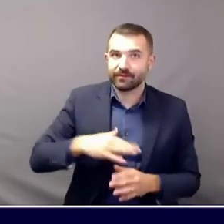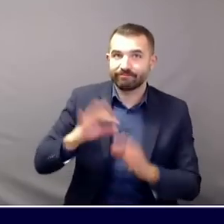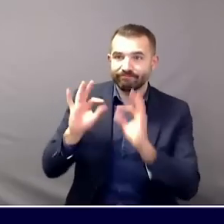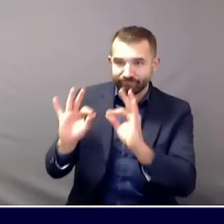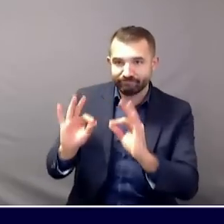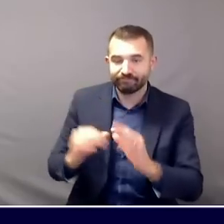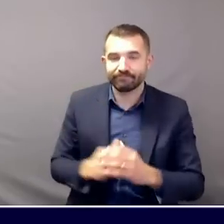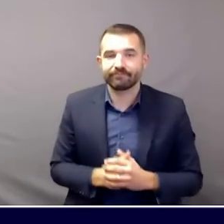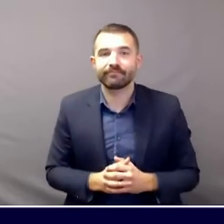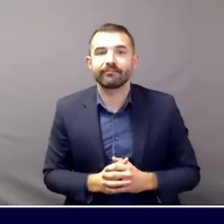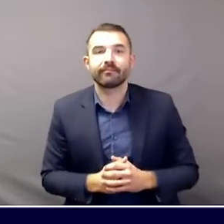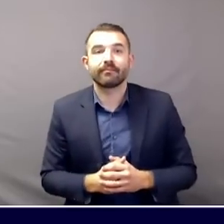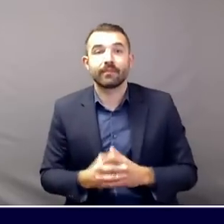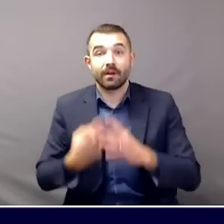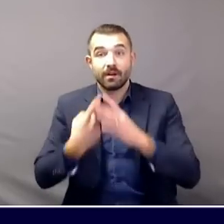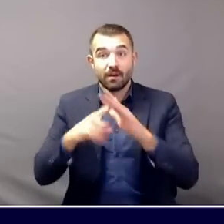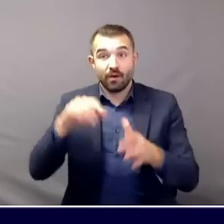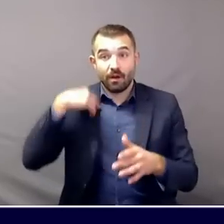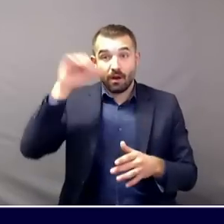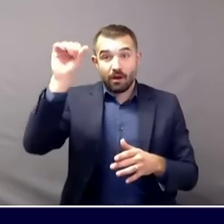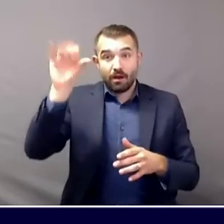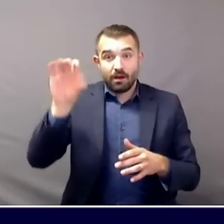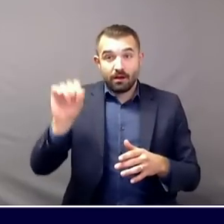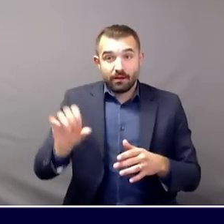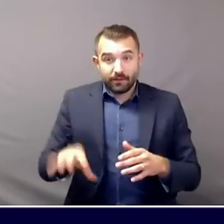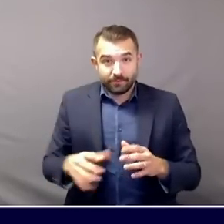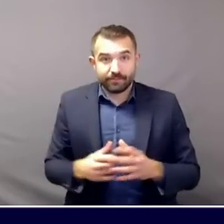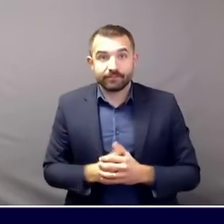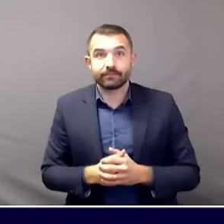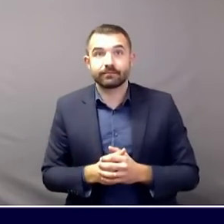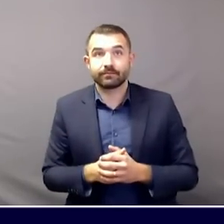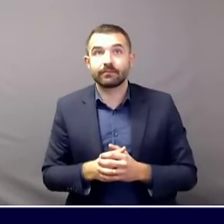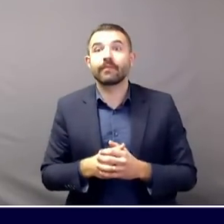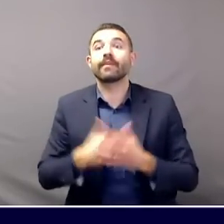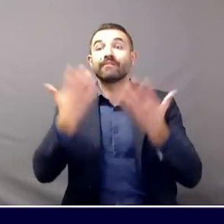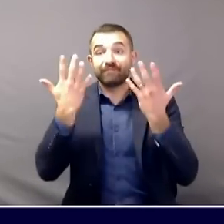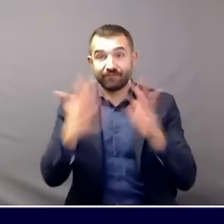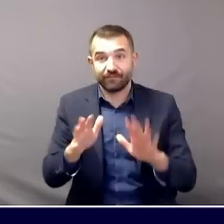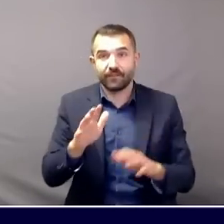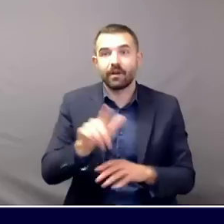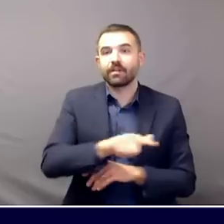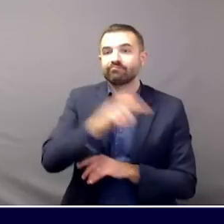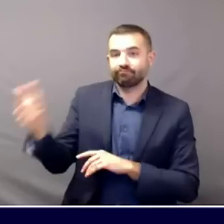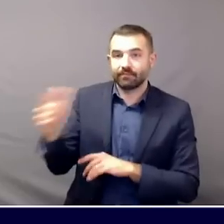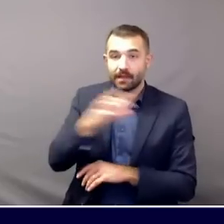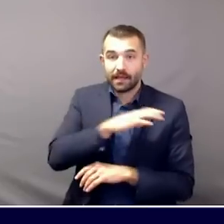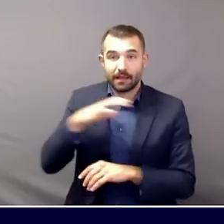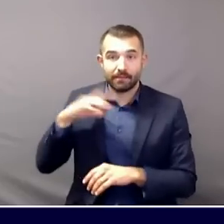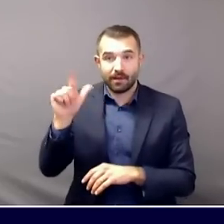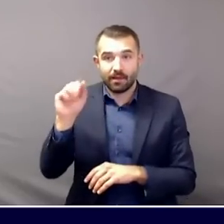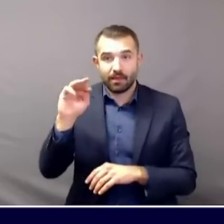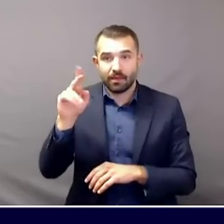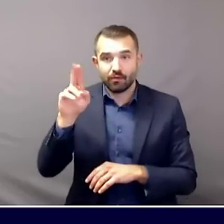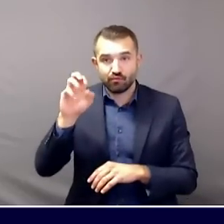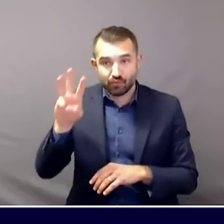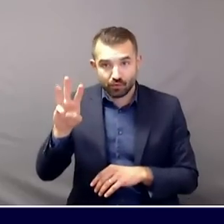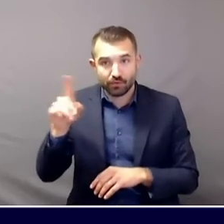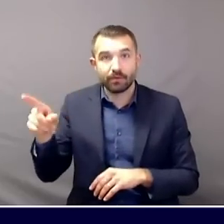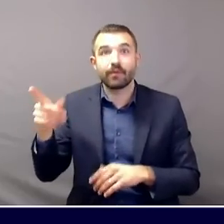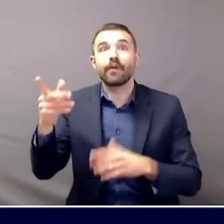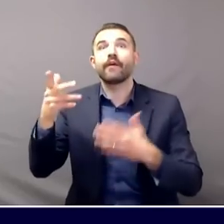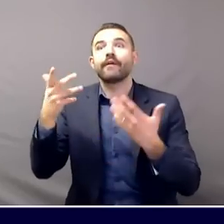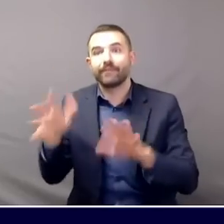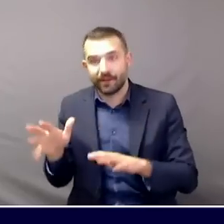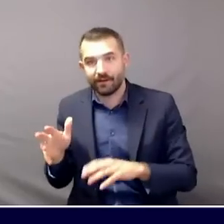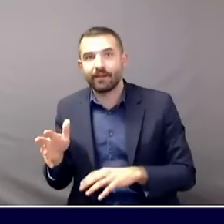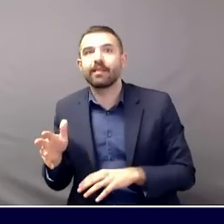by providing an update on where things are and then turn things over to Commissioner Lambrew, and then we'll of course turn to our colleagues in the media for questions. I'd